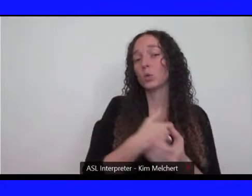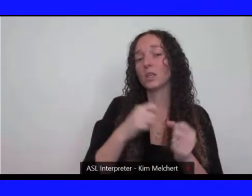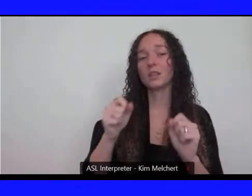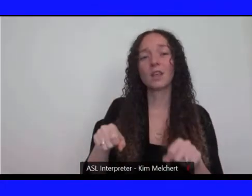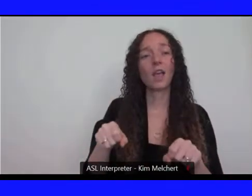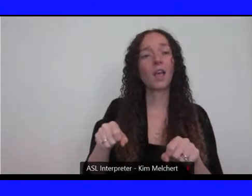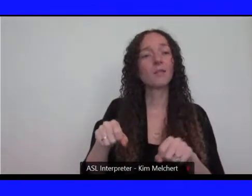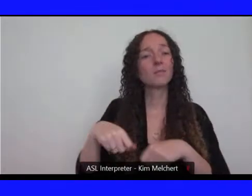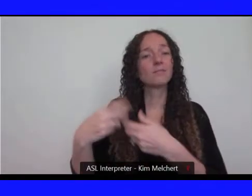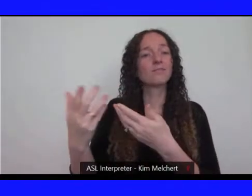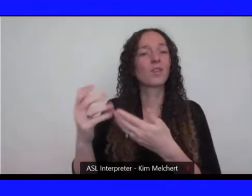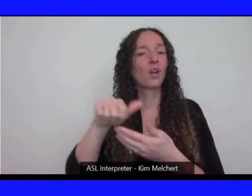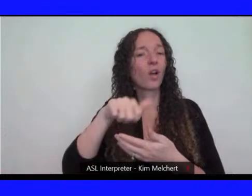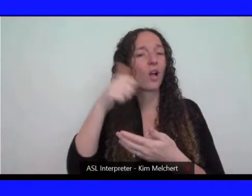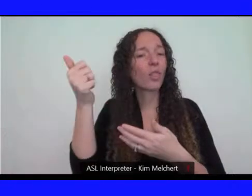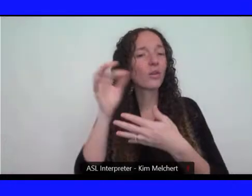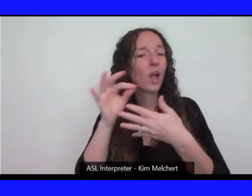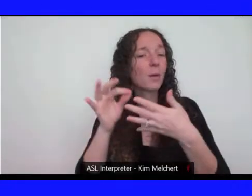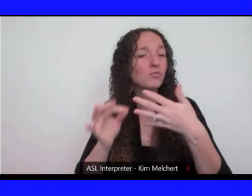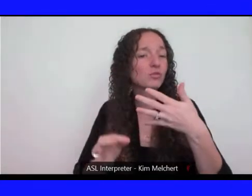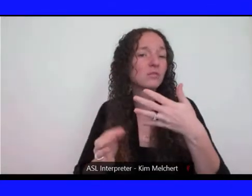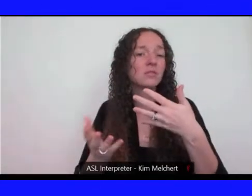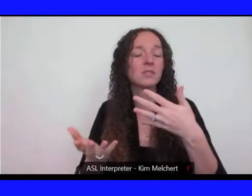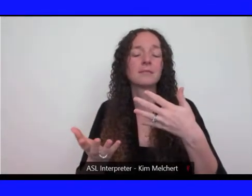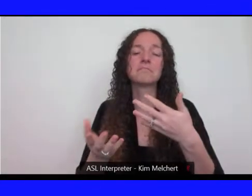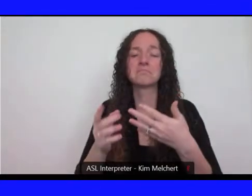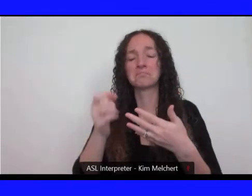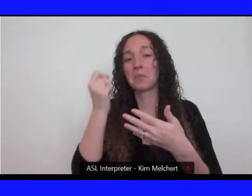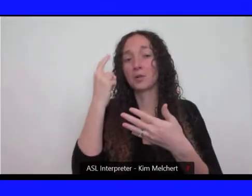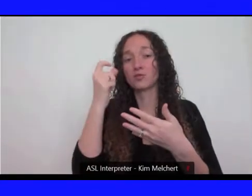Dr. Allen says, we have here of this data,